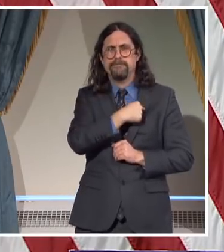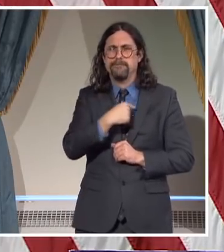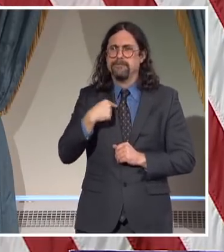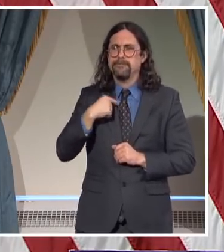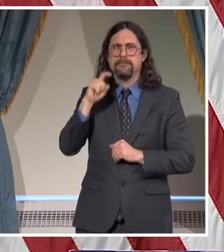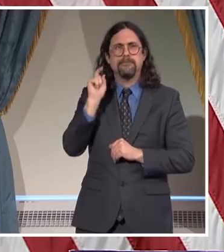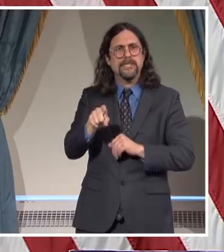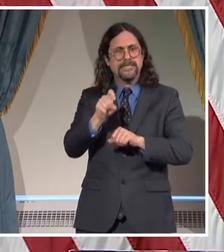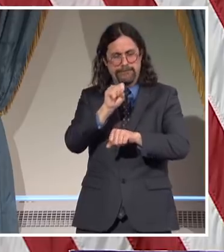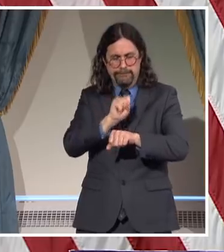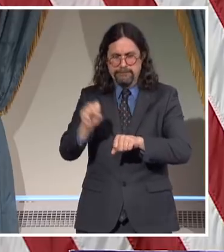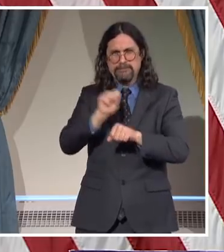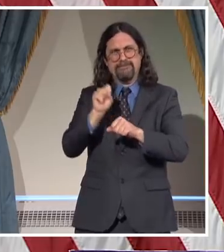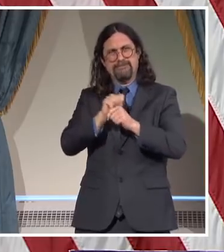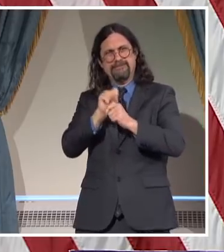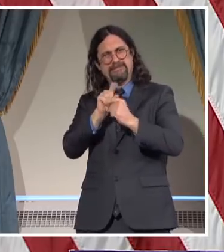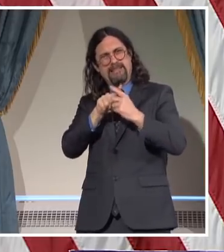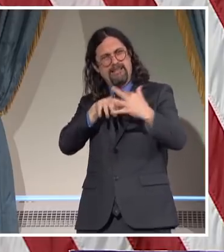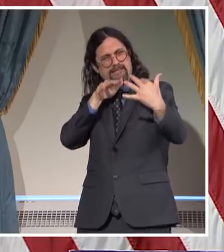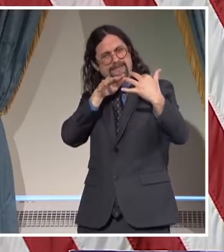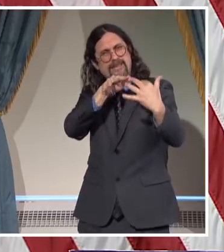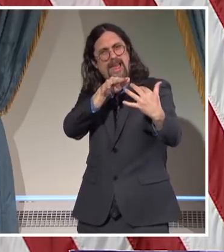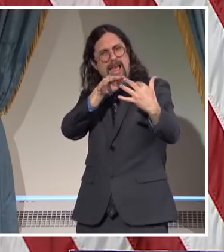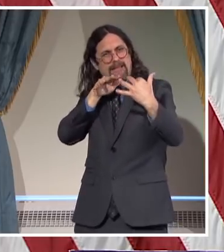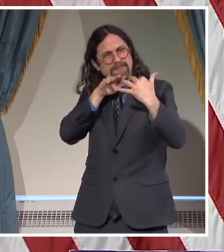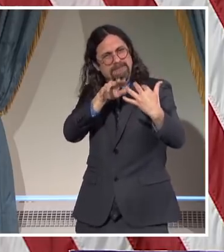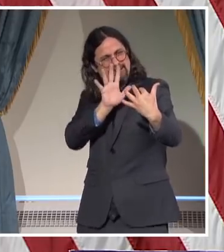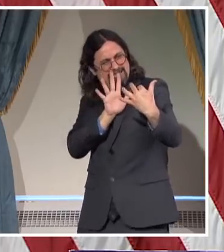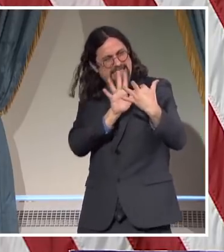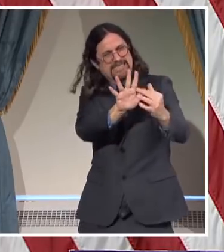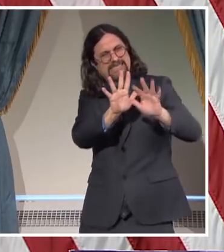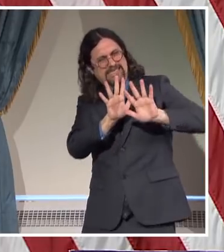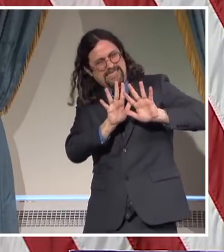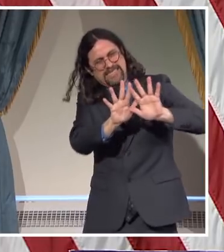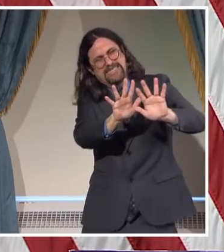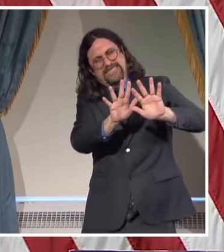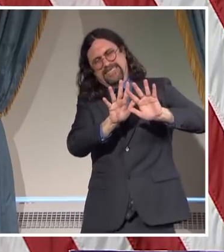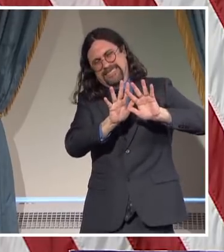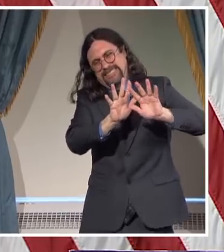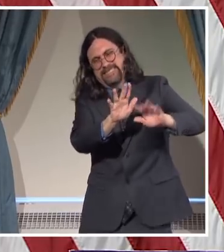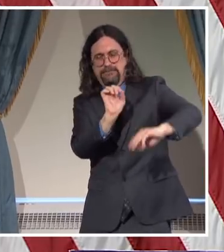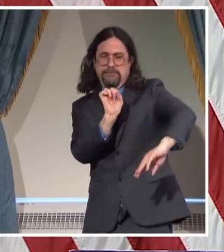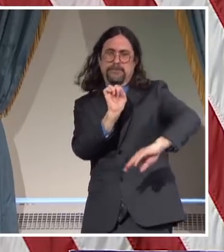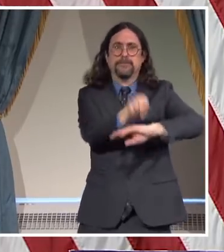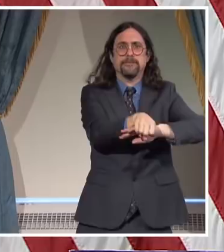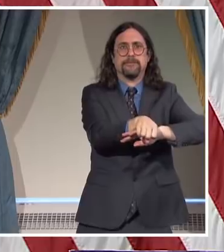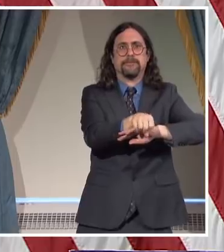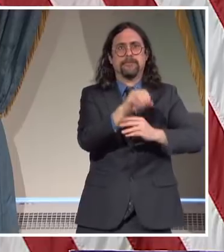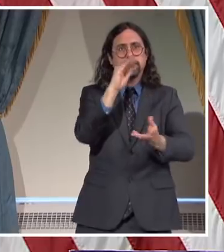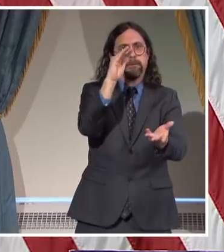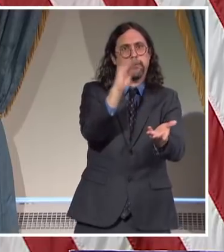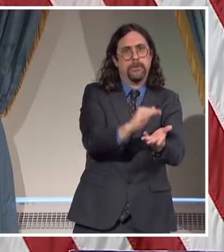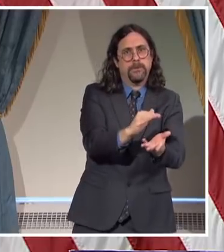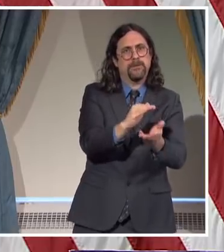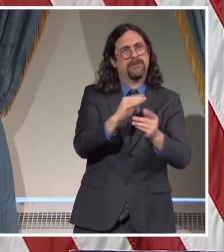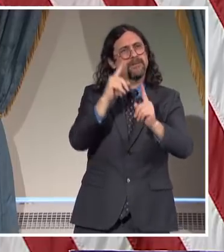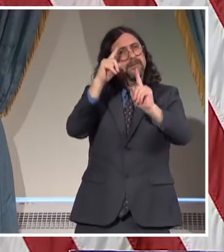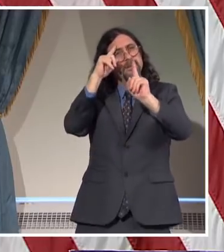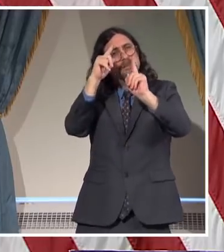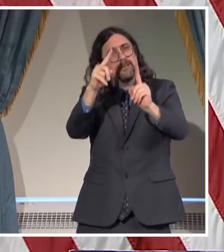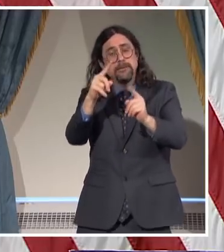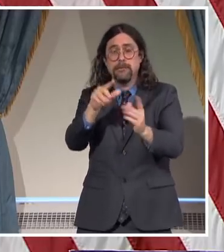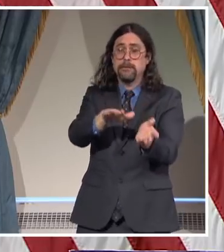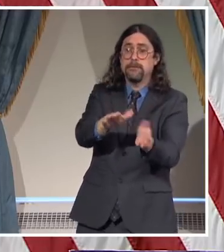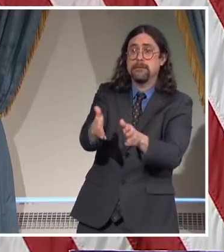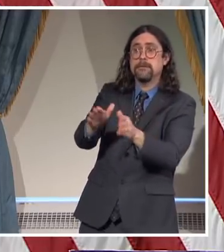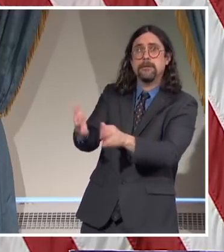that race against time for as many people as possible. And that starts with ventilators. This is going to be the single